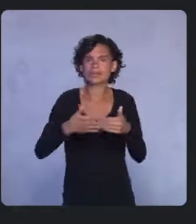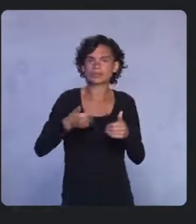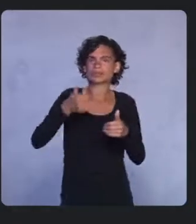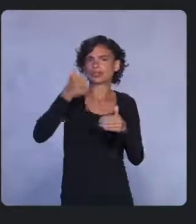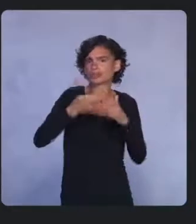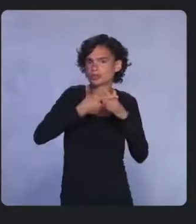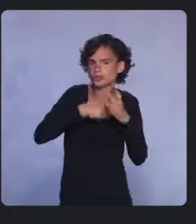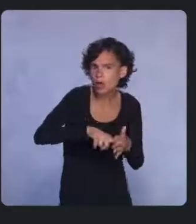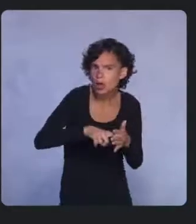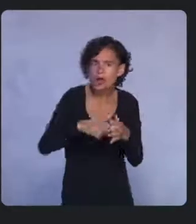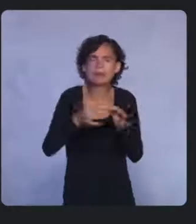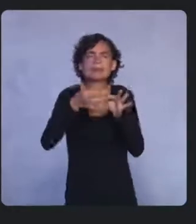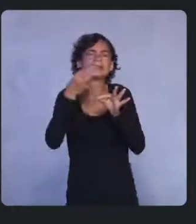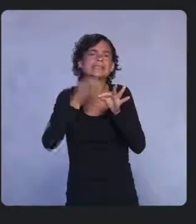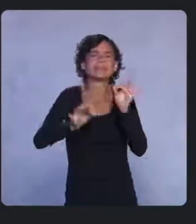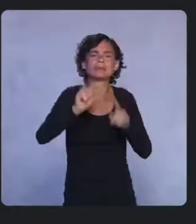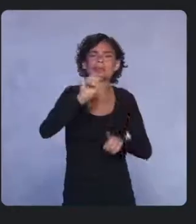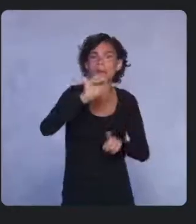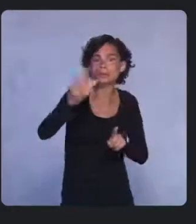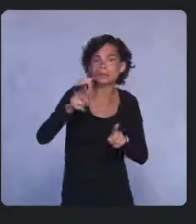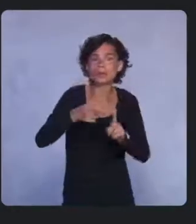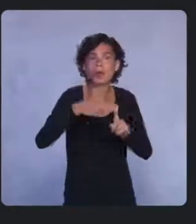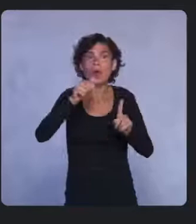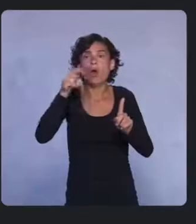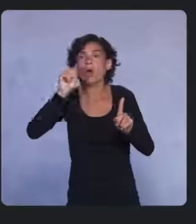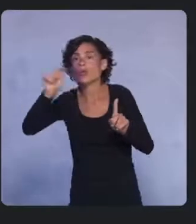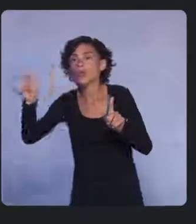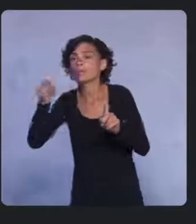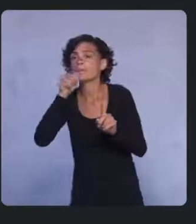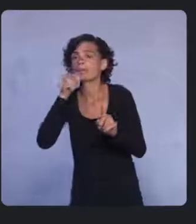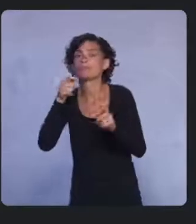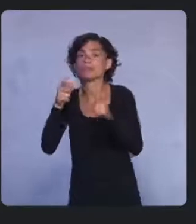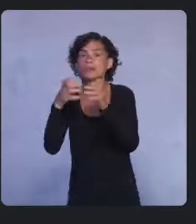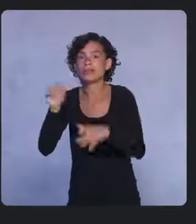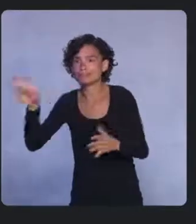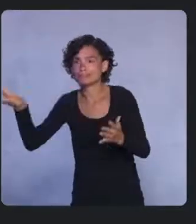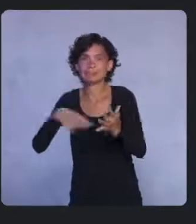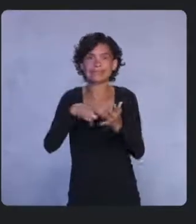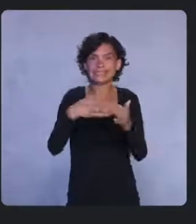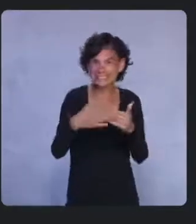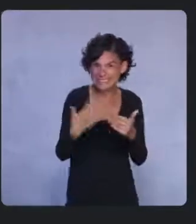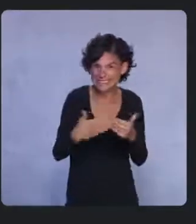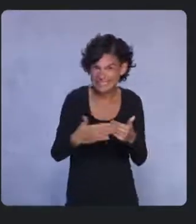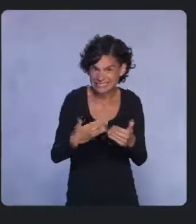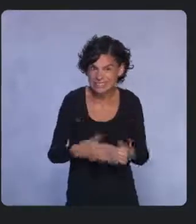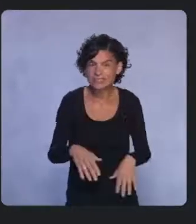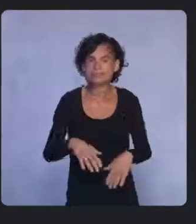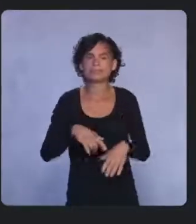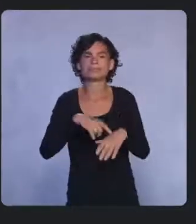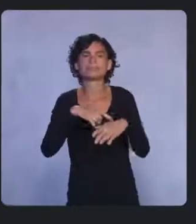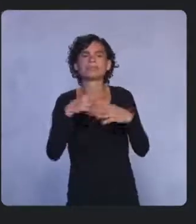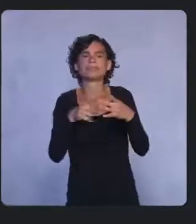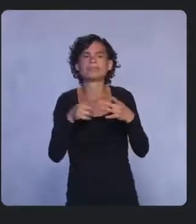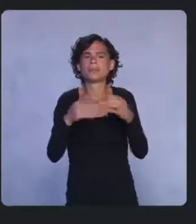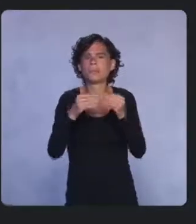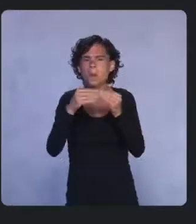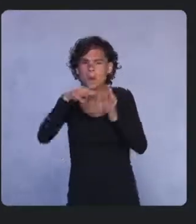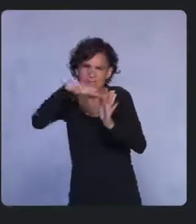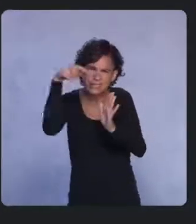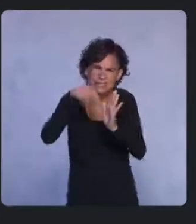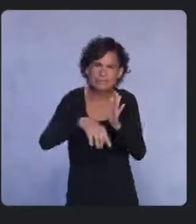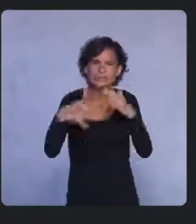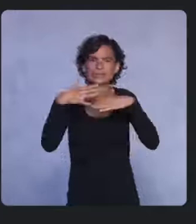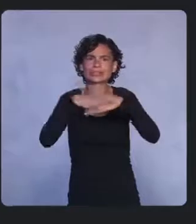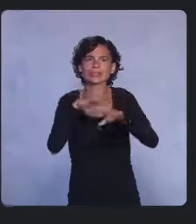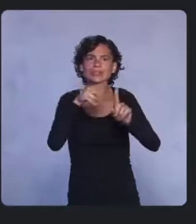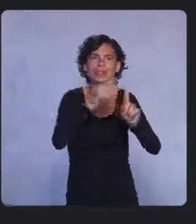simple tool that imports passwords saved in other password managers. Next, we'll have deeper integration across both Chrome and